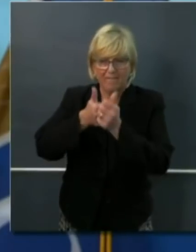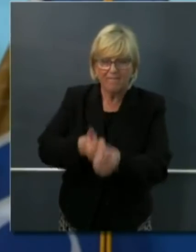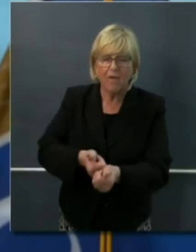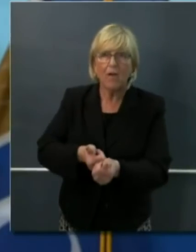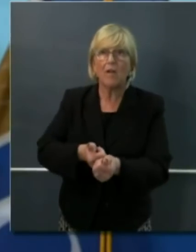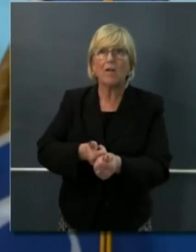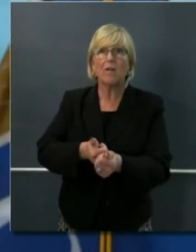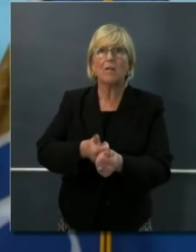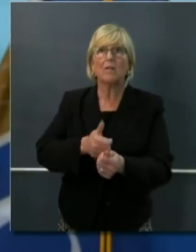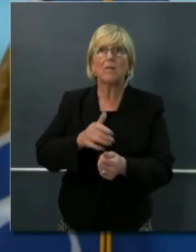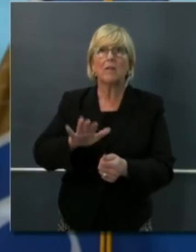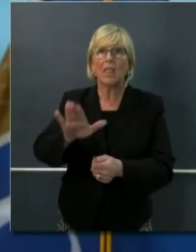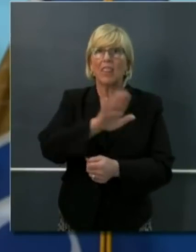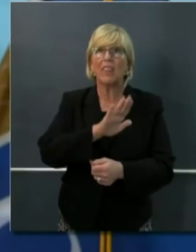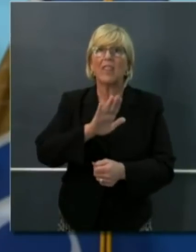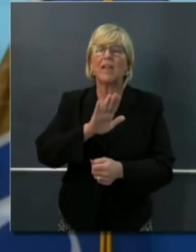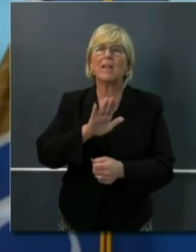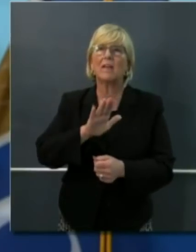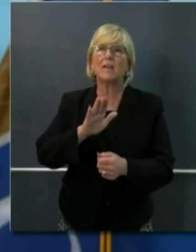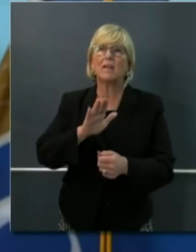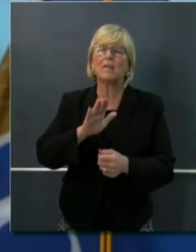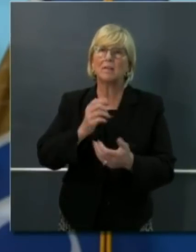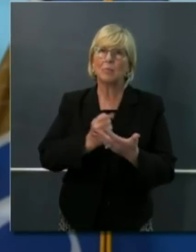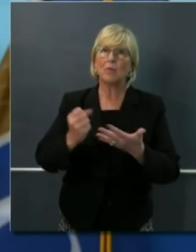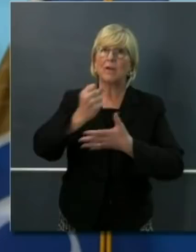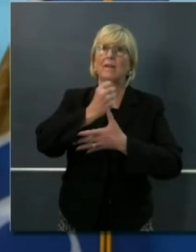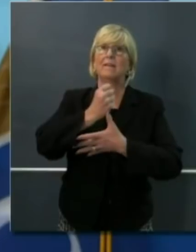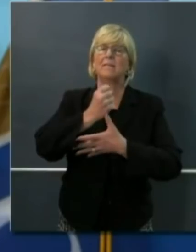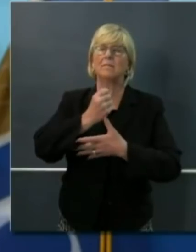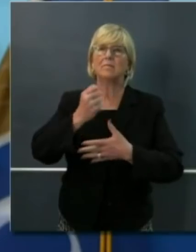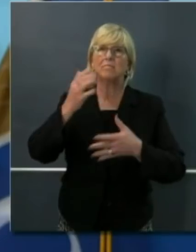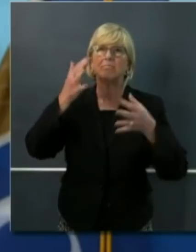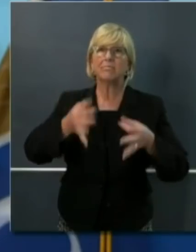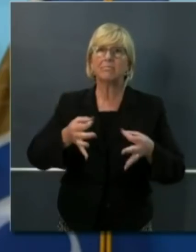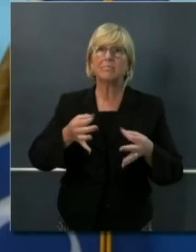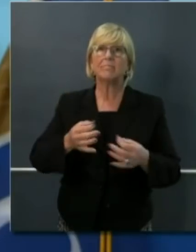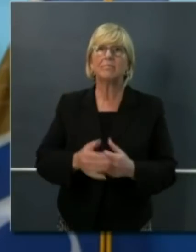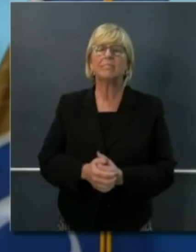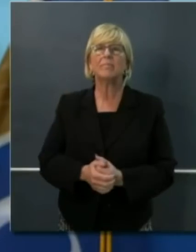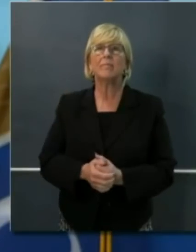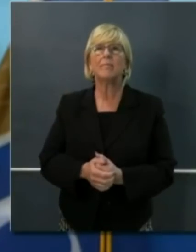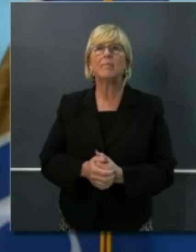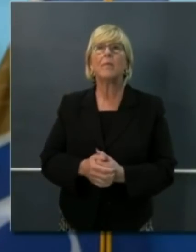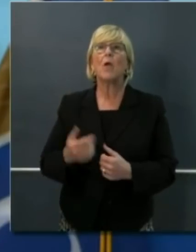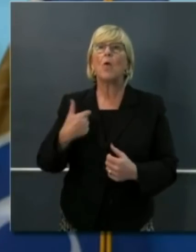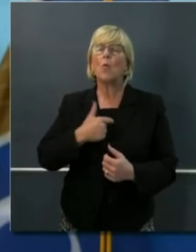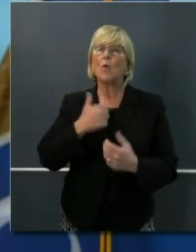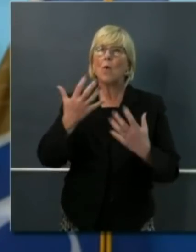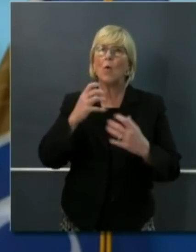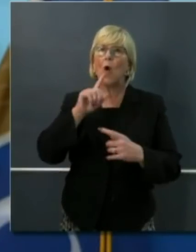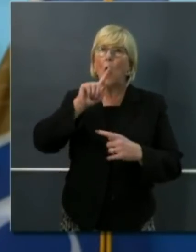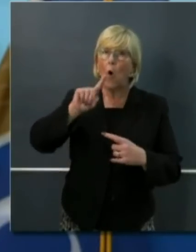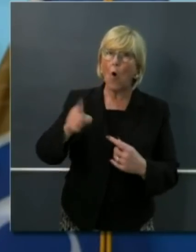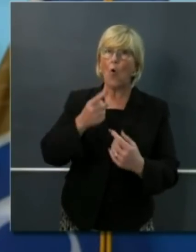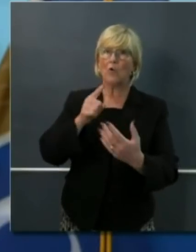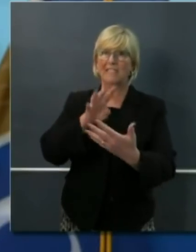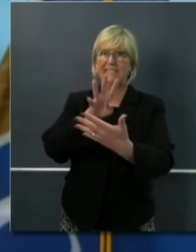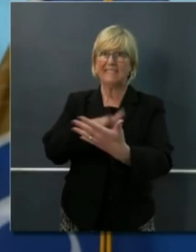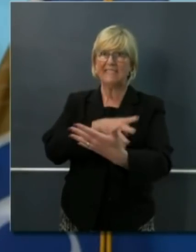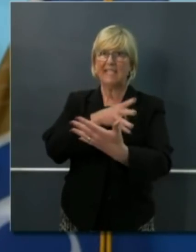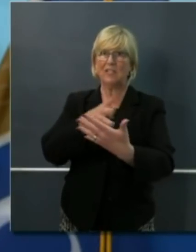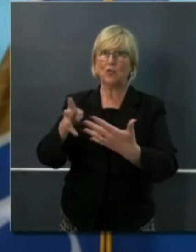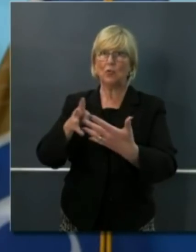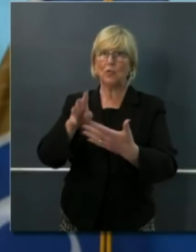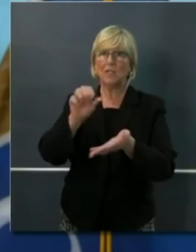this space. I'll be even more clear, and I appreciate the opportunity to clarify scheduled surgeries. And what a scheduled